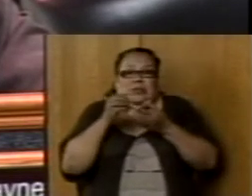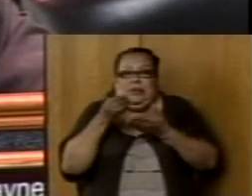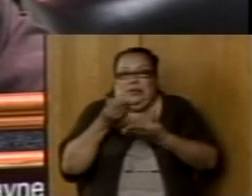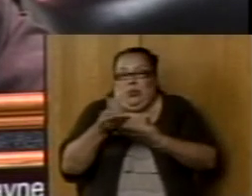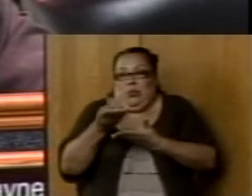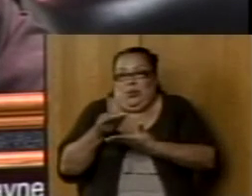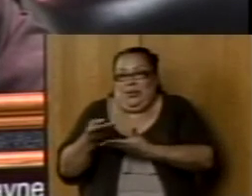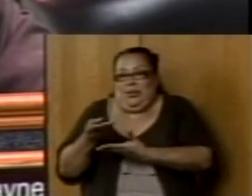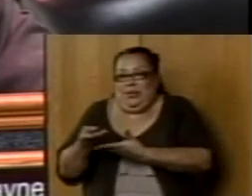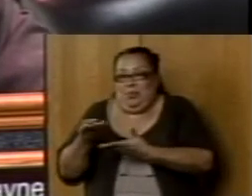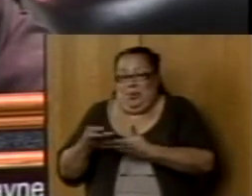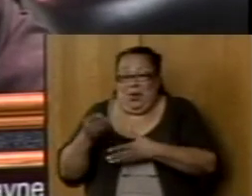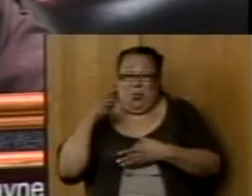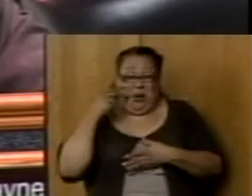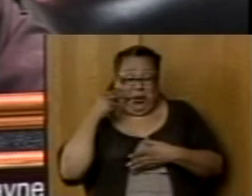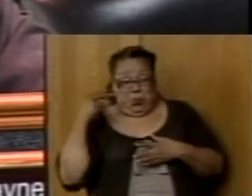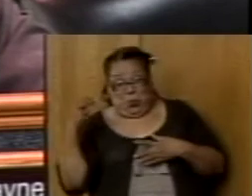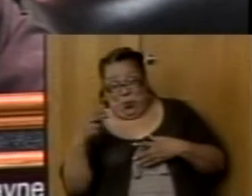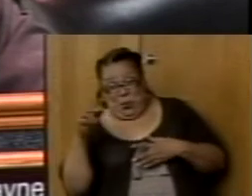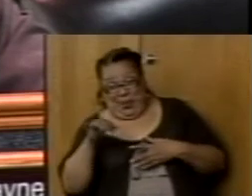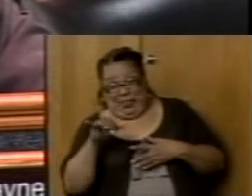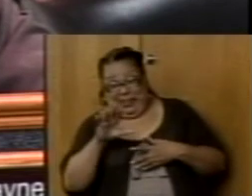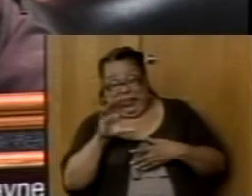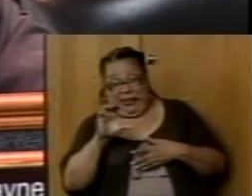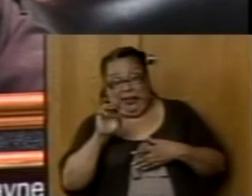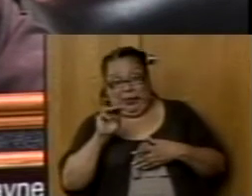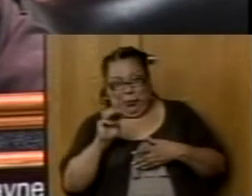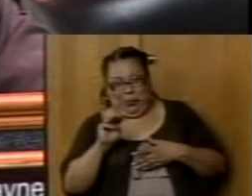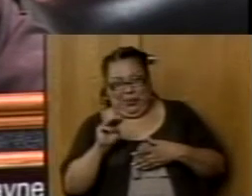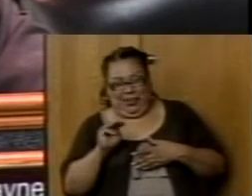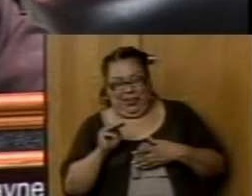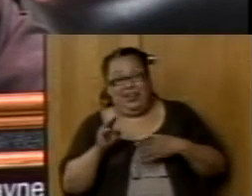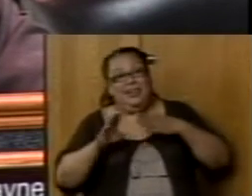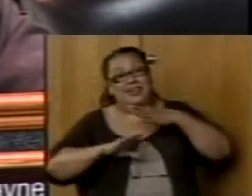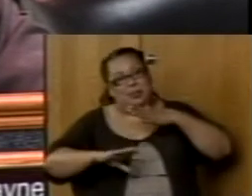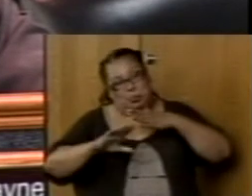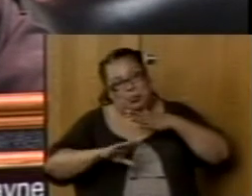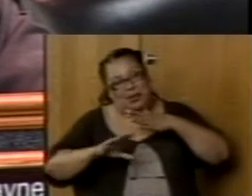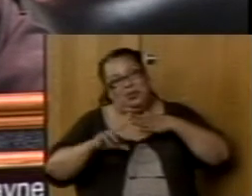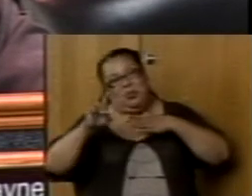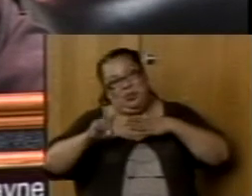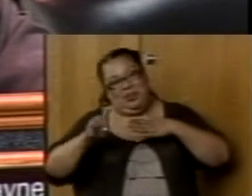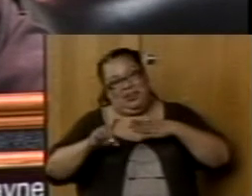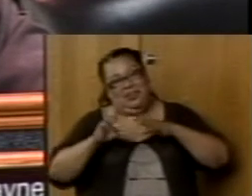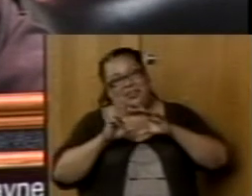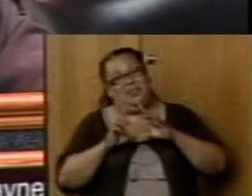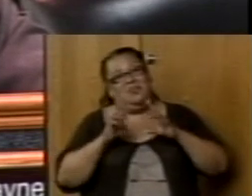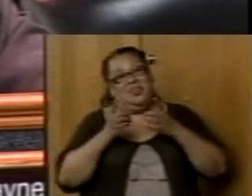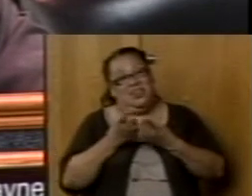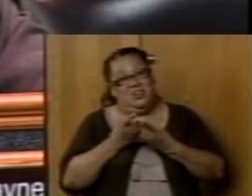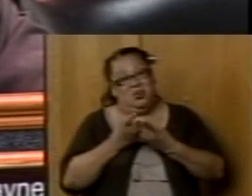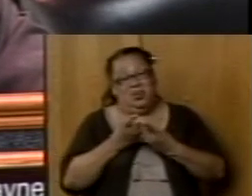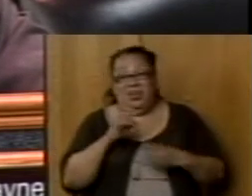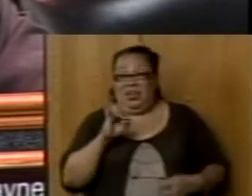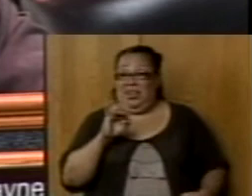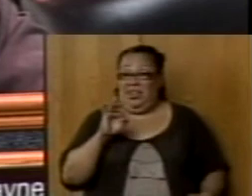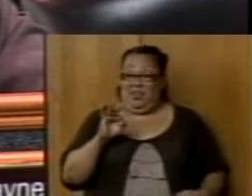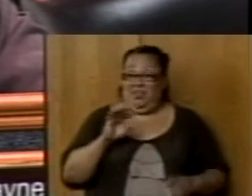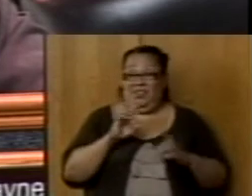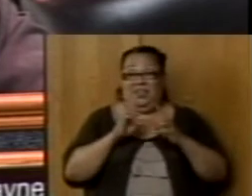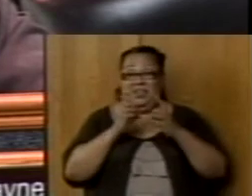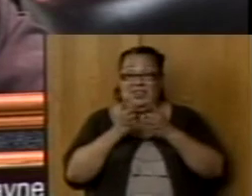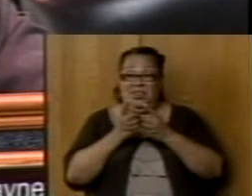of a company, it is based basically on the needs of the district. If the district